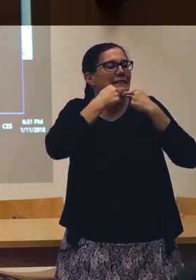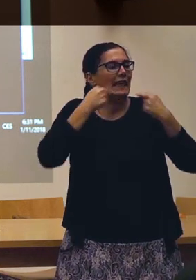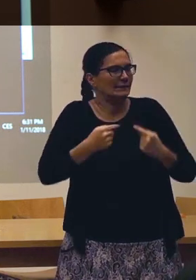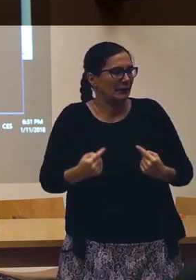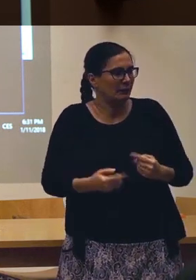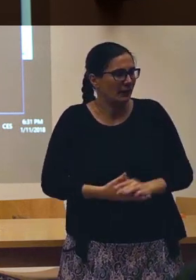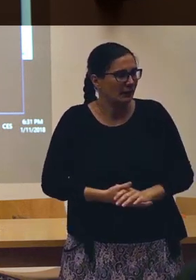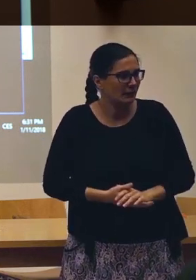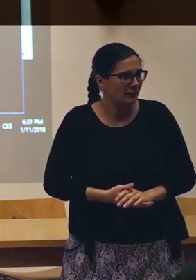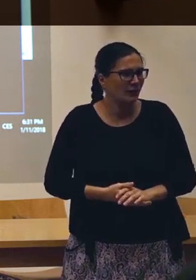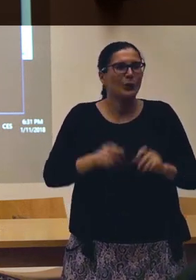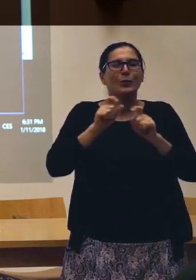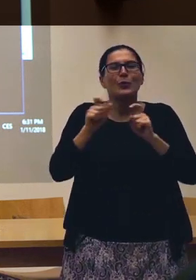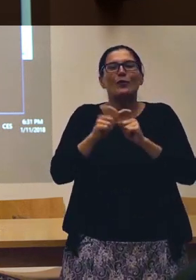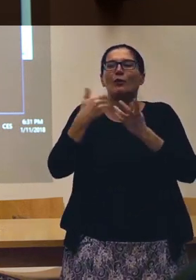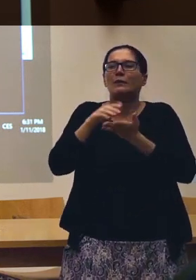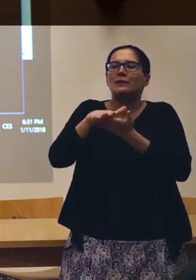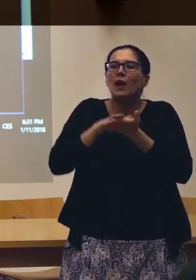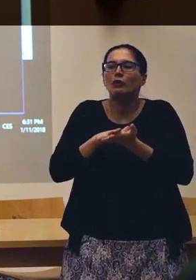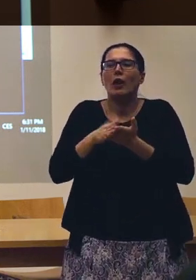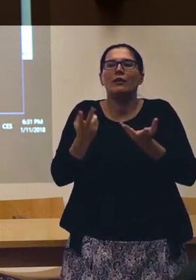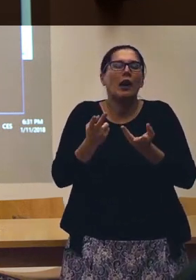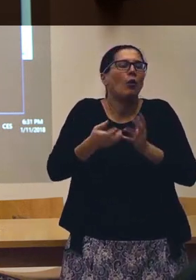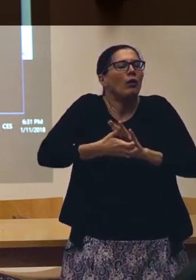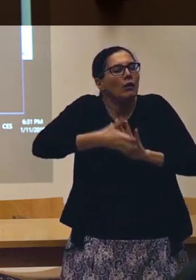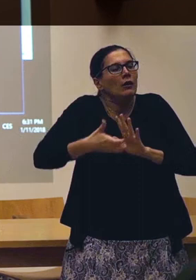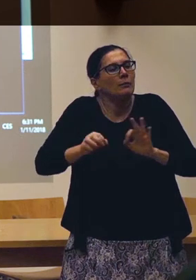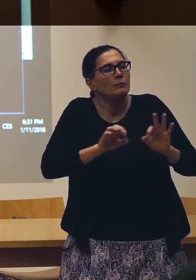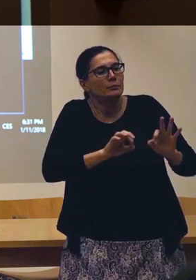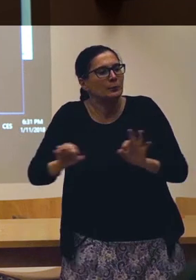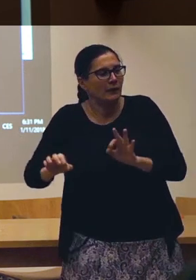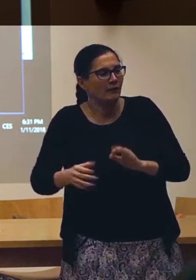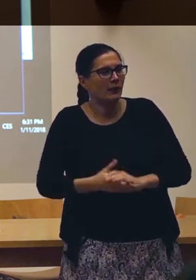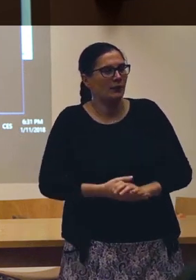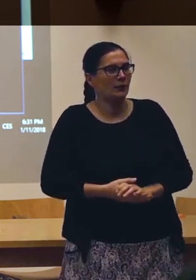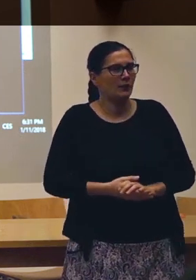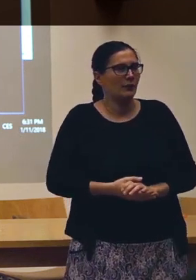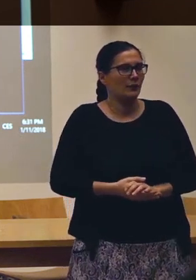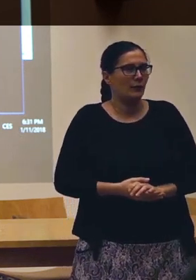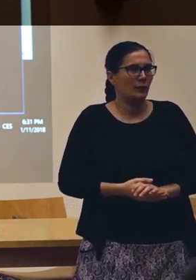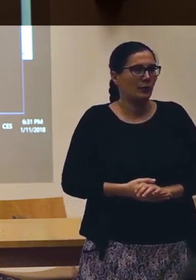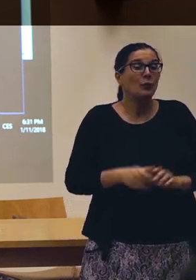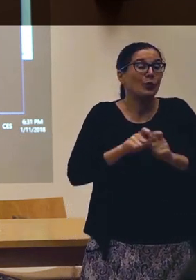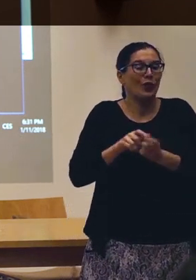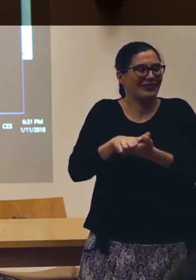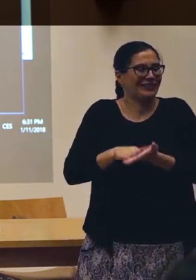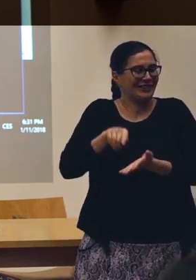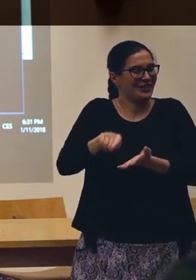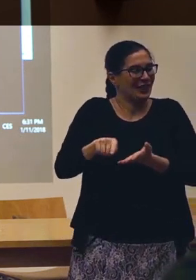long time, and we were trying to involve visitors all the time. So it was in the beginning